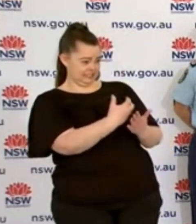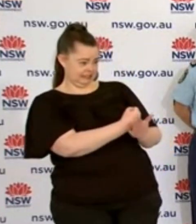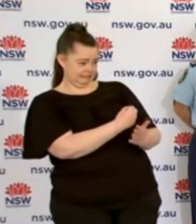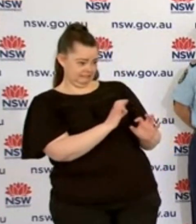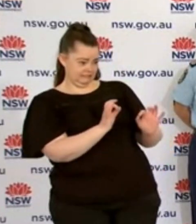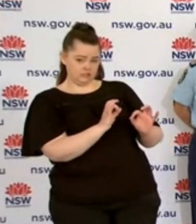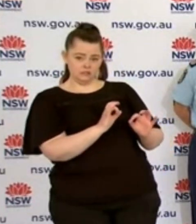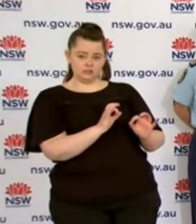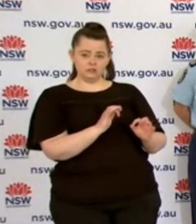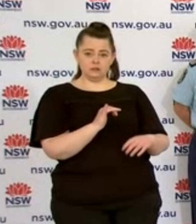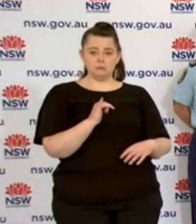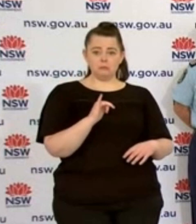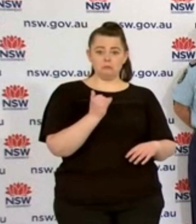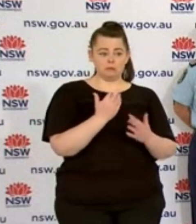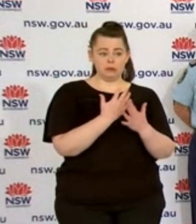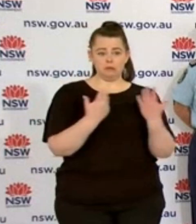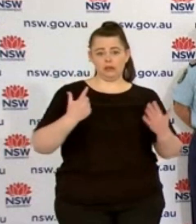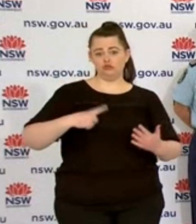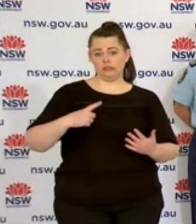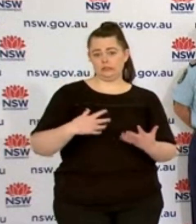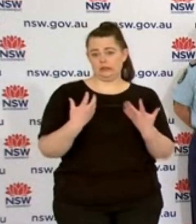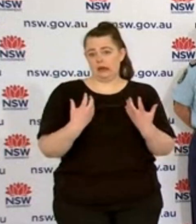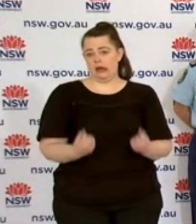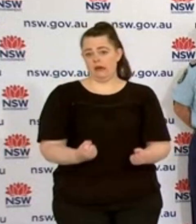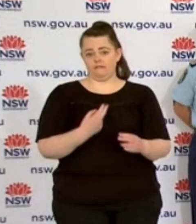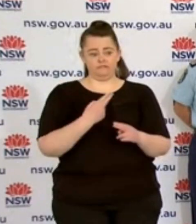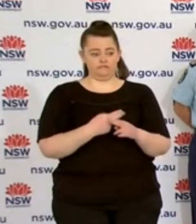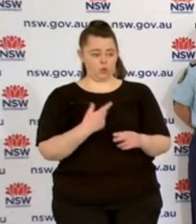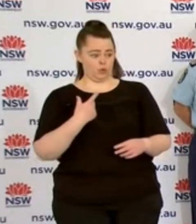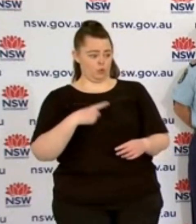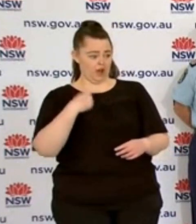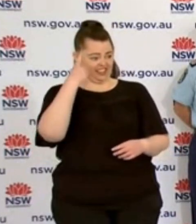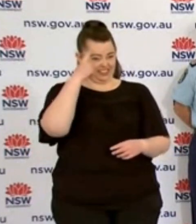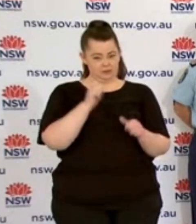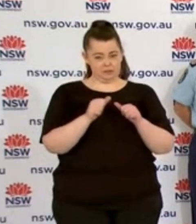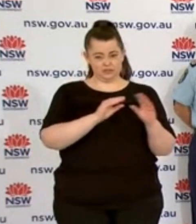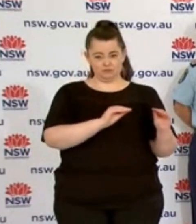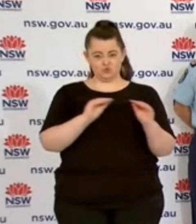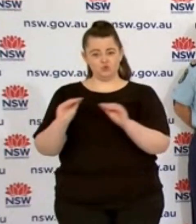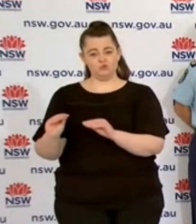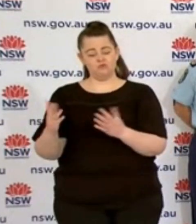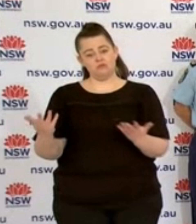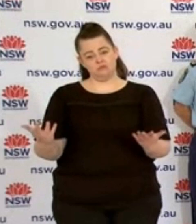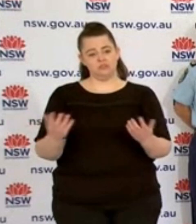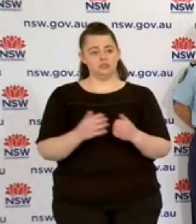contextual reasons why we don't think that they can actually be fully self-contained in that area, and then in some cases it might be compliance